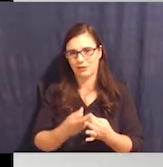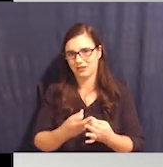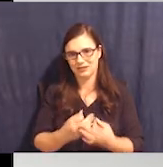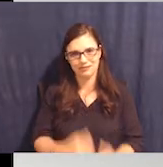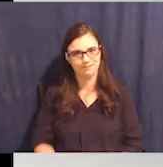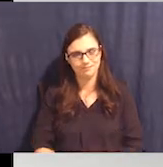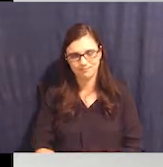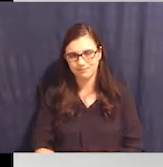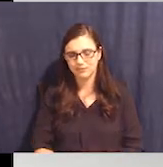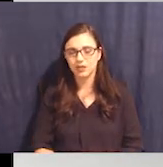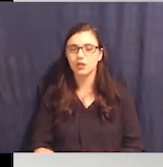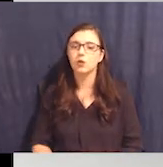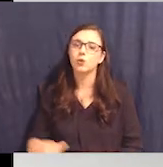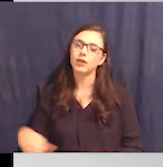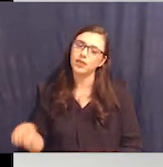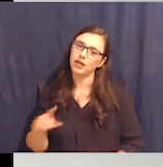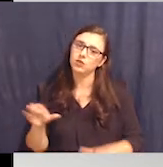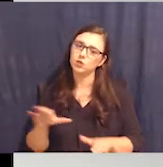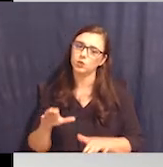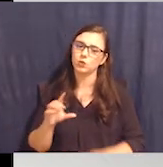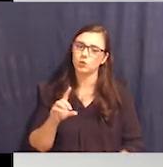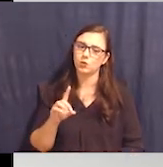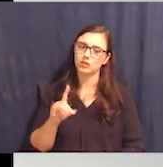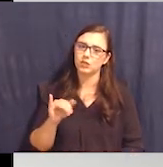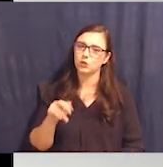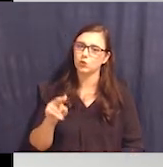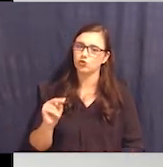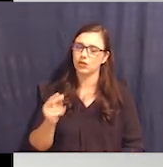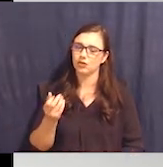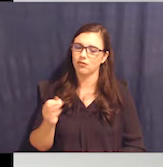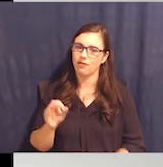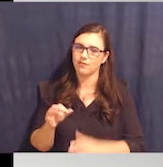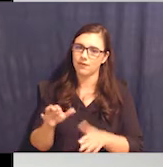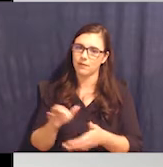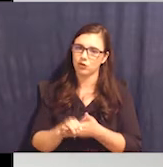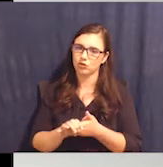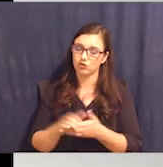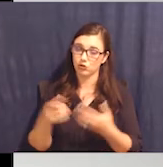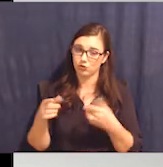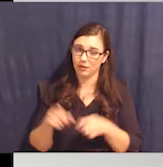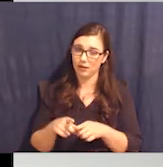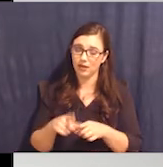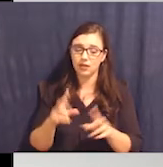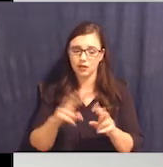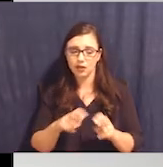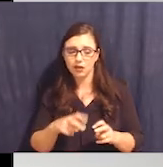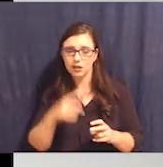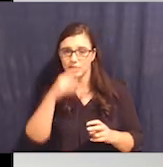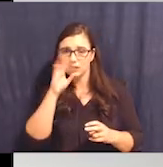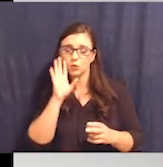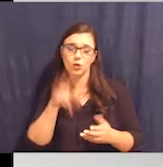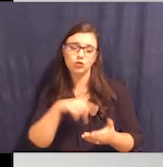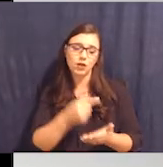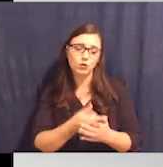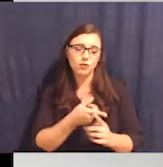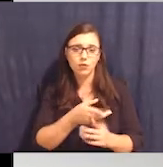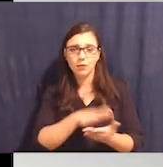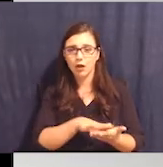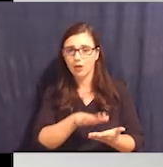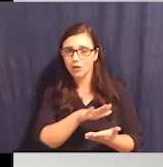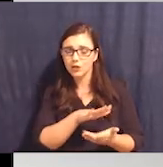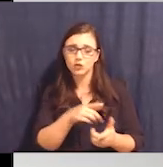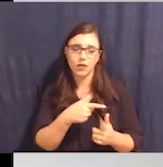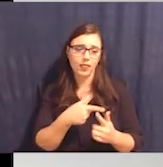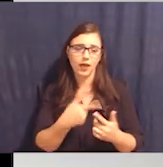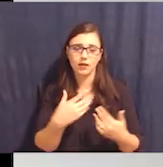special needs families. When they do a dissolution of marriage agreement, they look at children who are going to graduate from